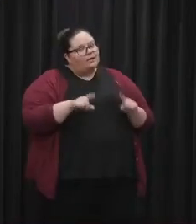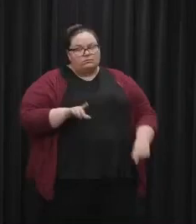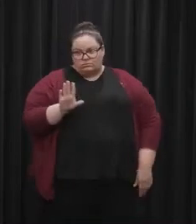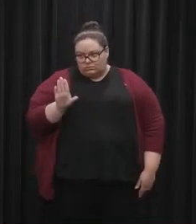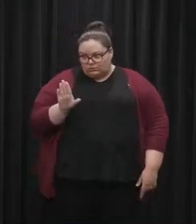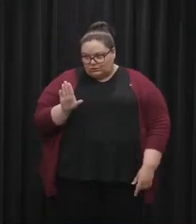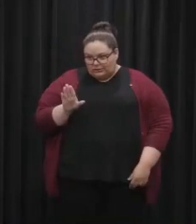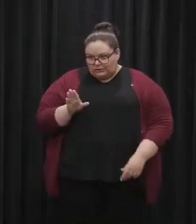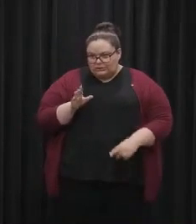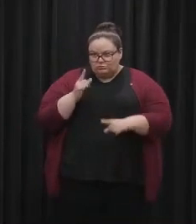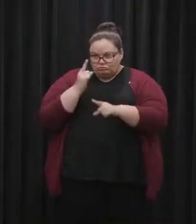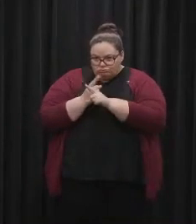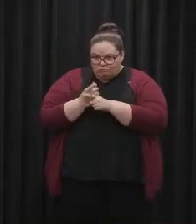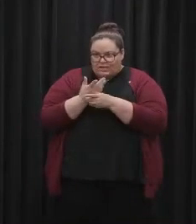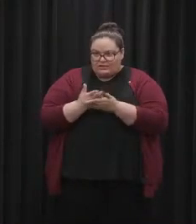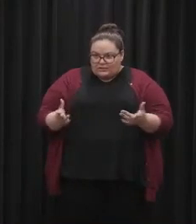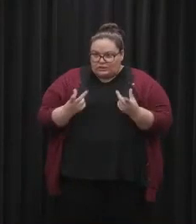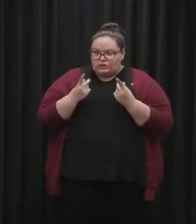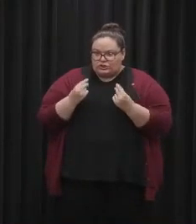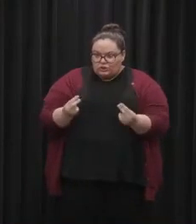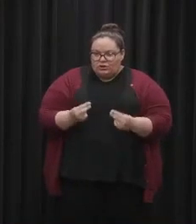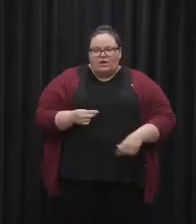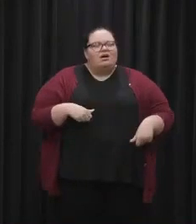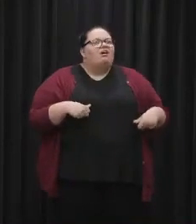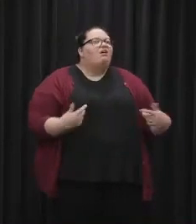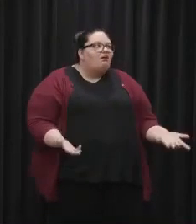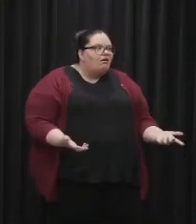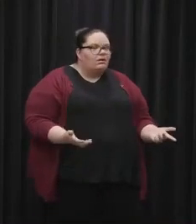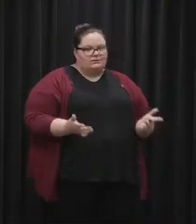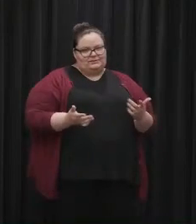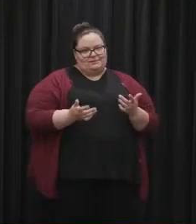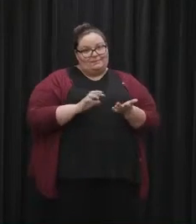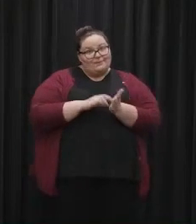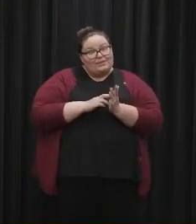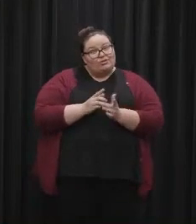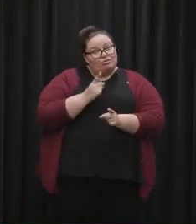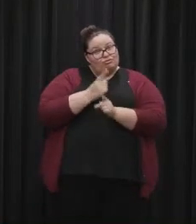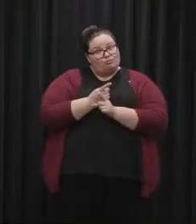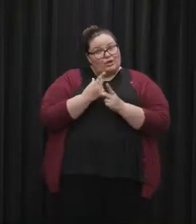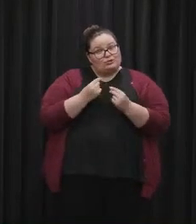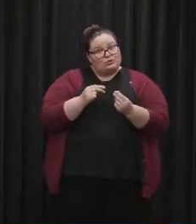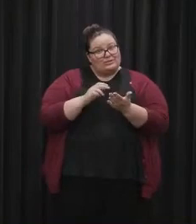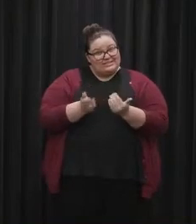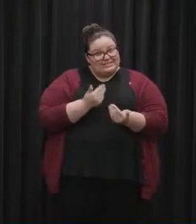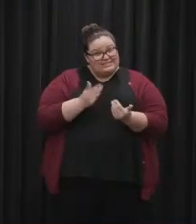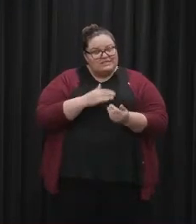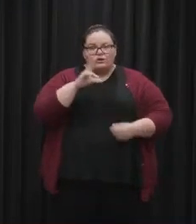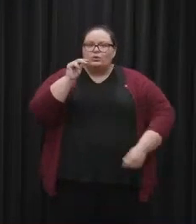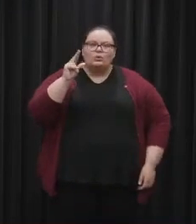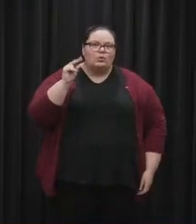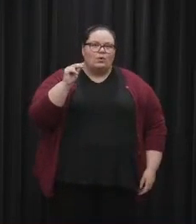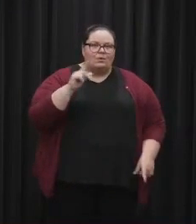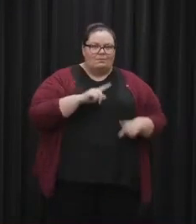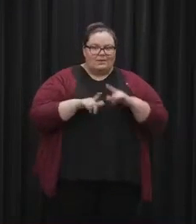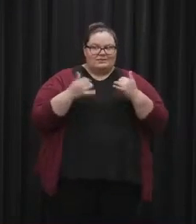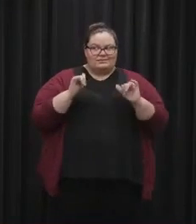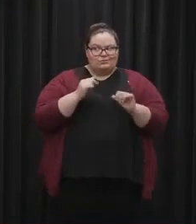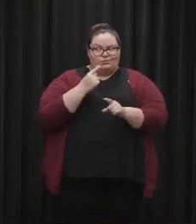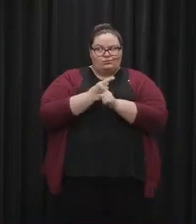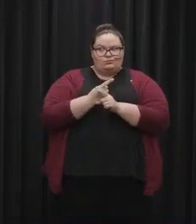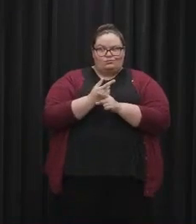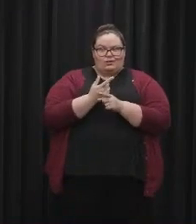do. So sometimes the right thing to do isn't always the easiest thing to do, but that doesn't change the fact that it is the right thing